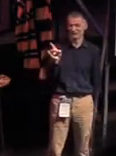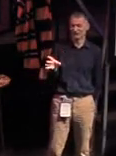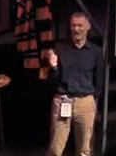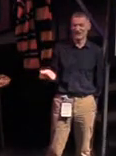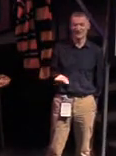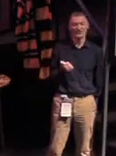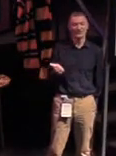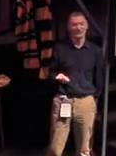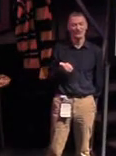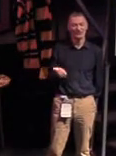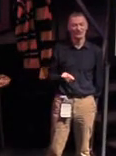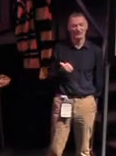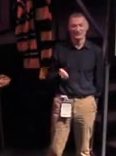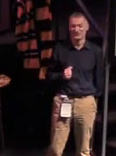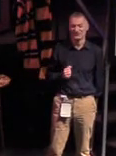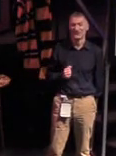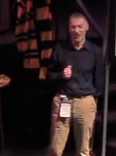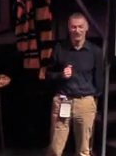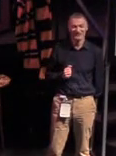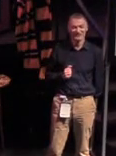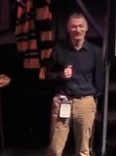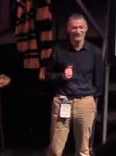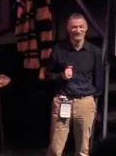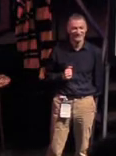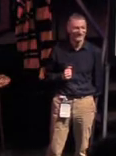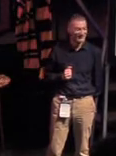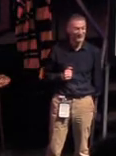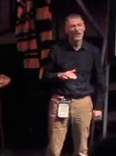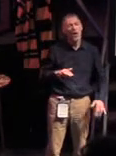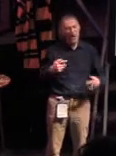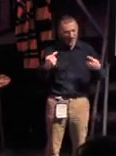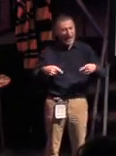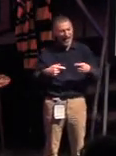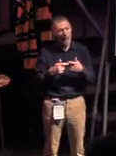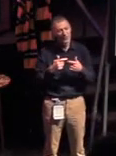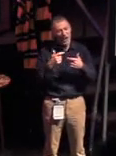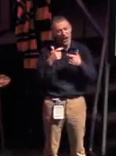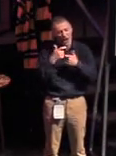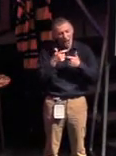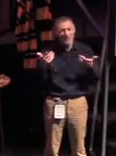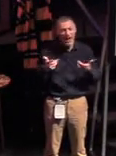Well, hopefully they've had a few laughs at the comedy festivals and all the rest that's gone on.